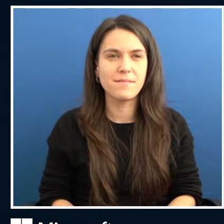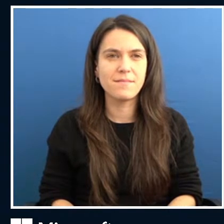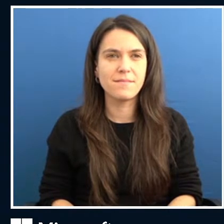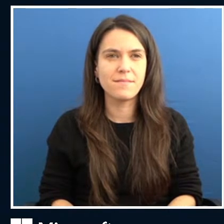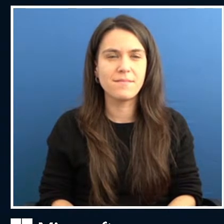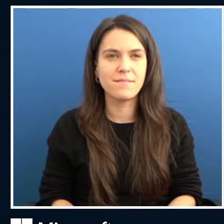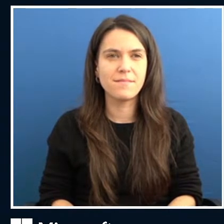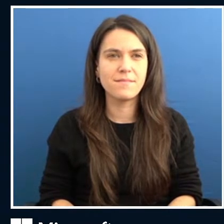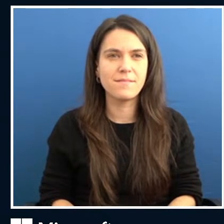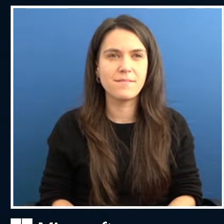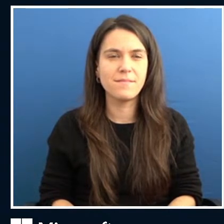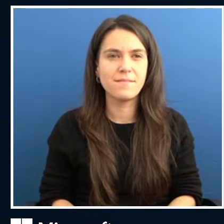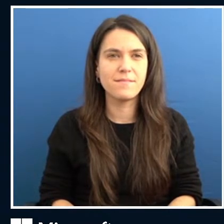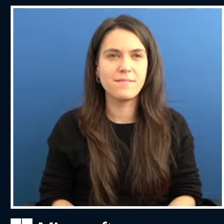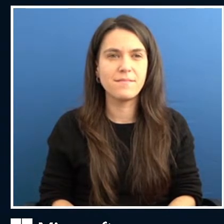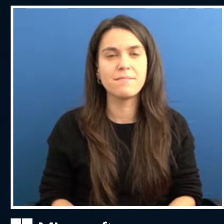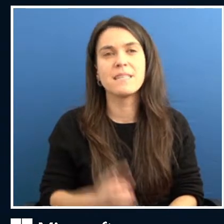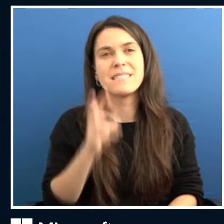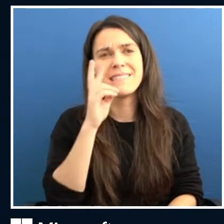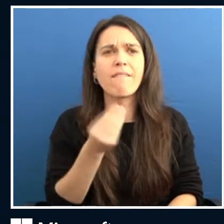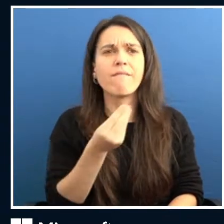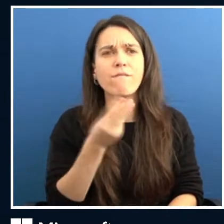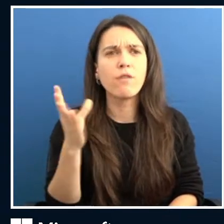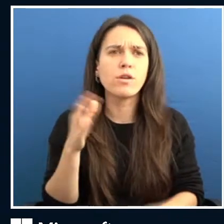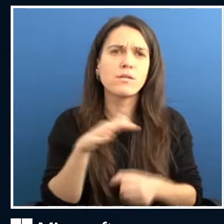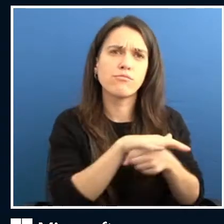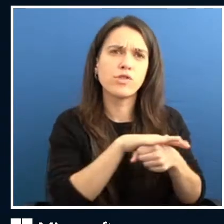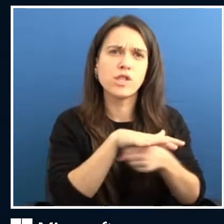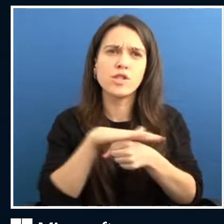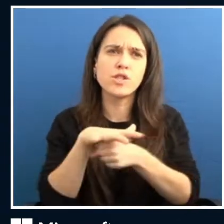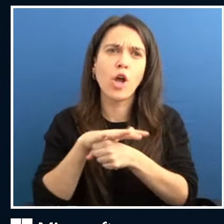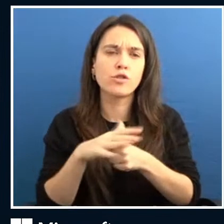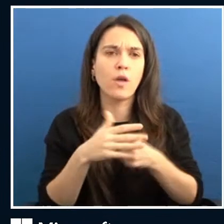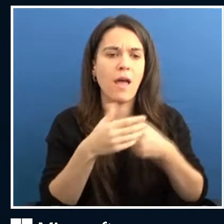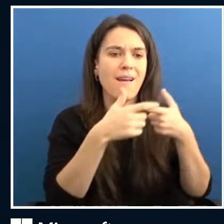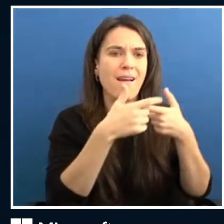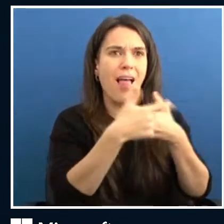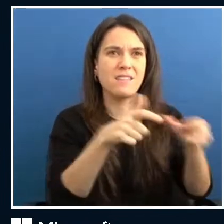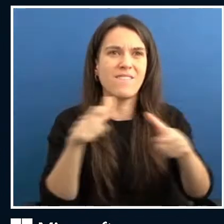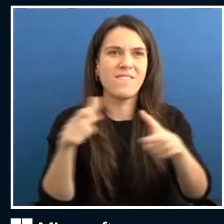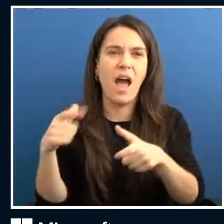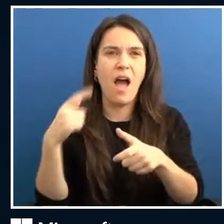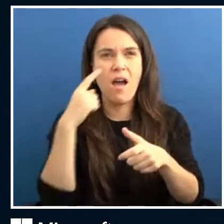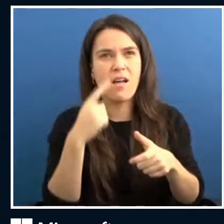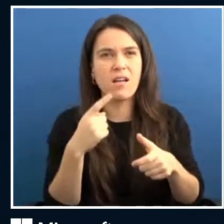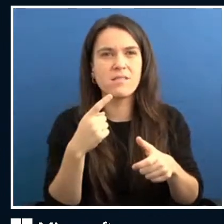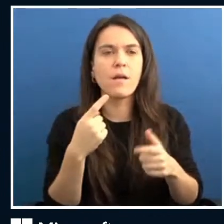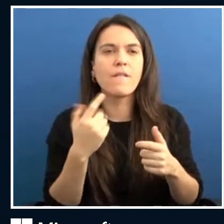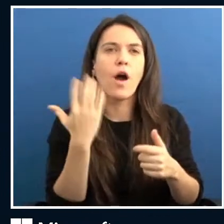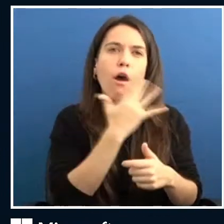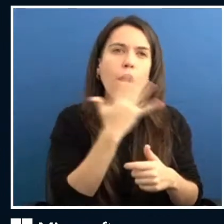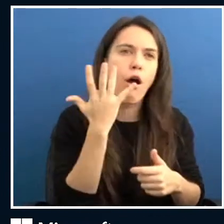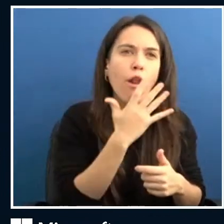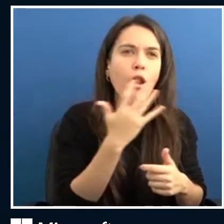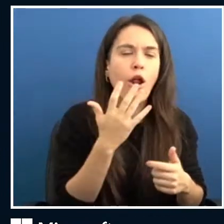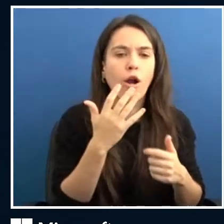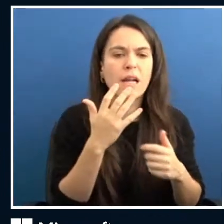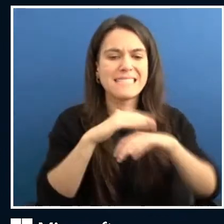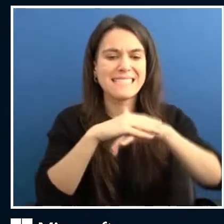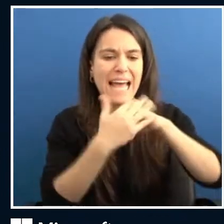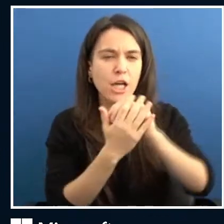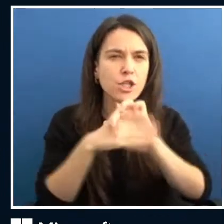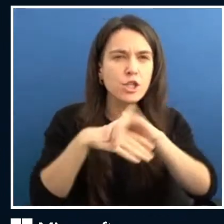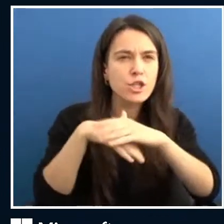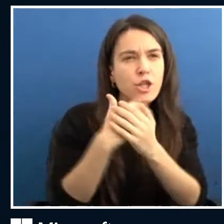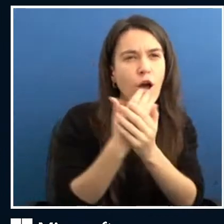from an object, and it classifies the images based on features like colors, textures, enclosures, and so